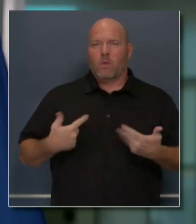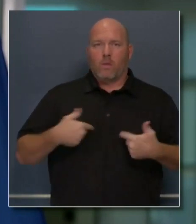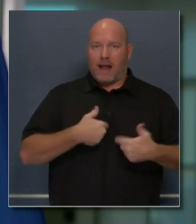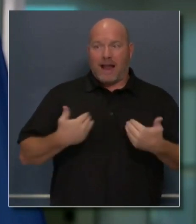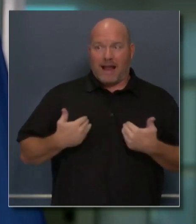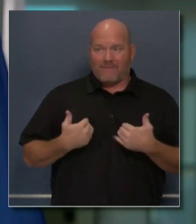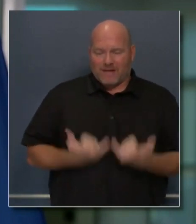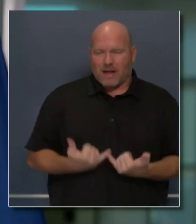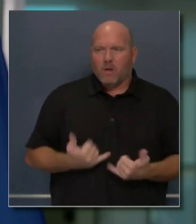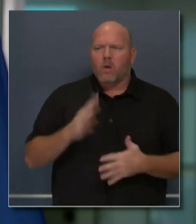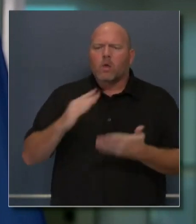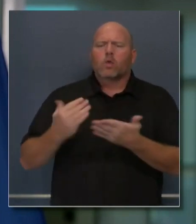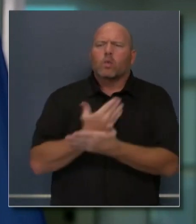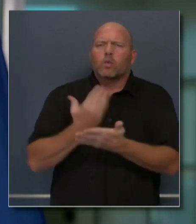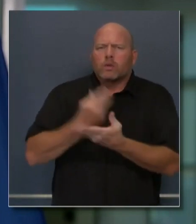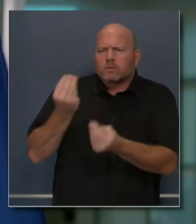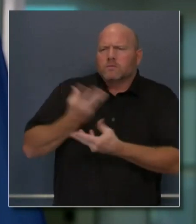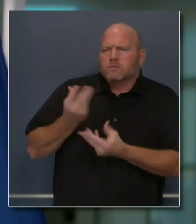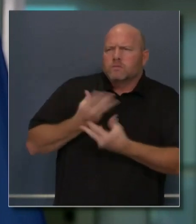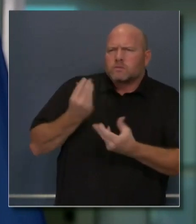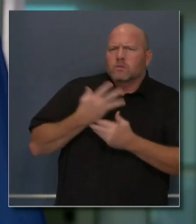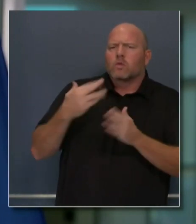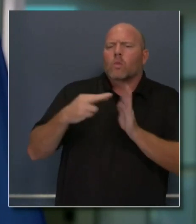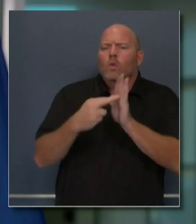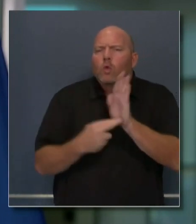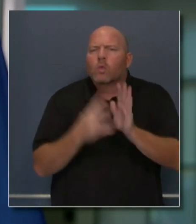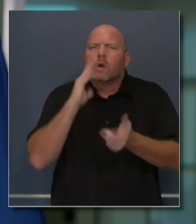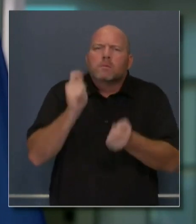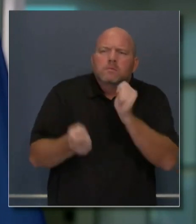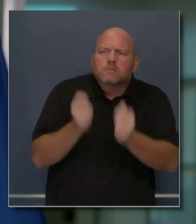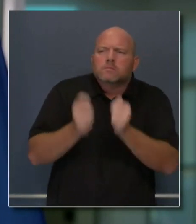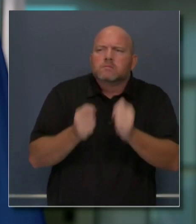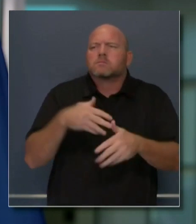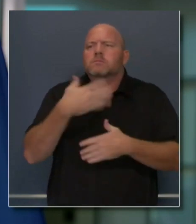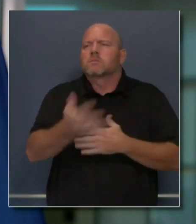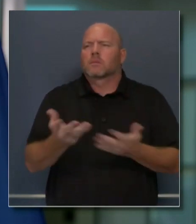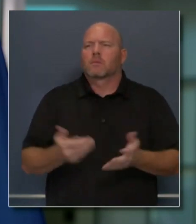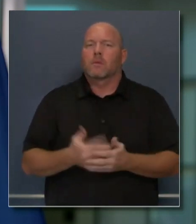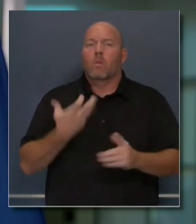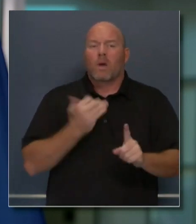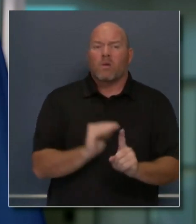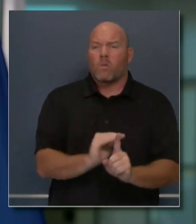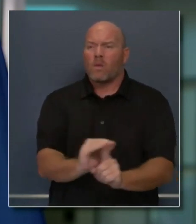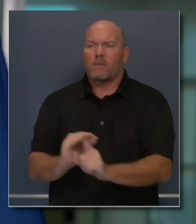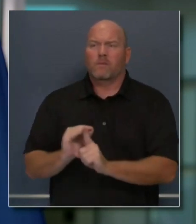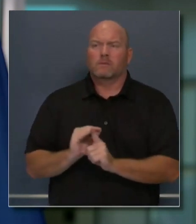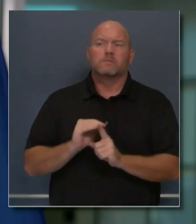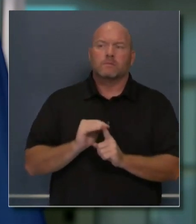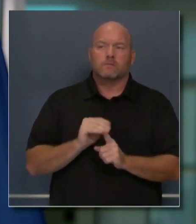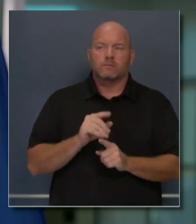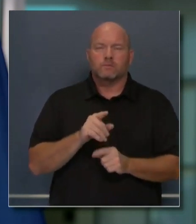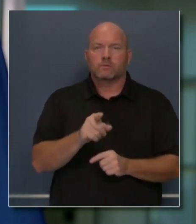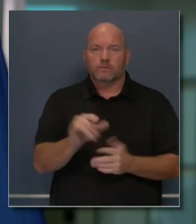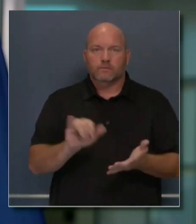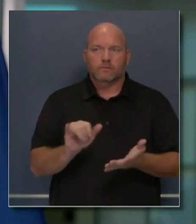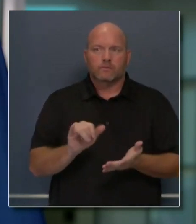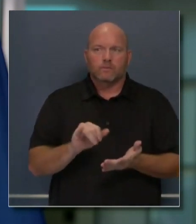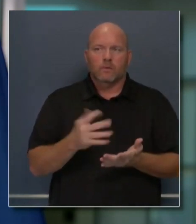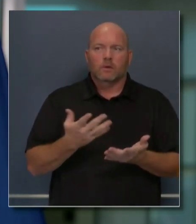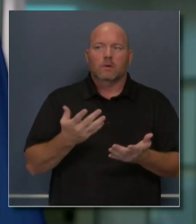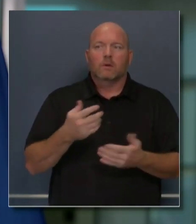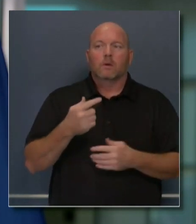new guidance. And I just want to remind people, and this may also be a subtext of a way of answering your question, guidance doesn't mean